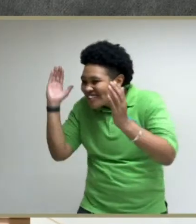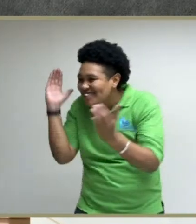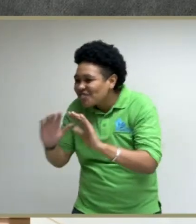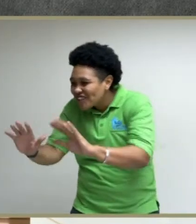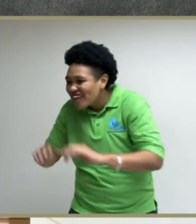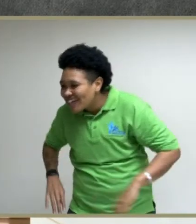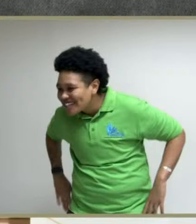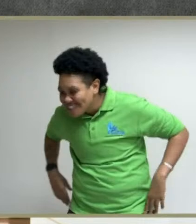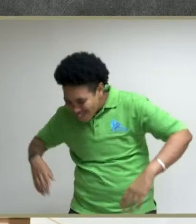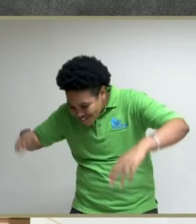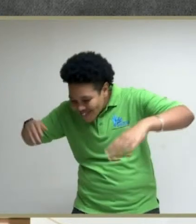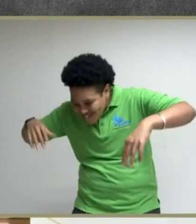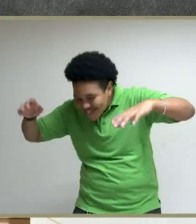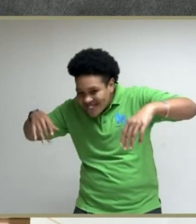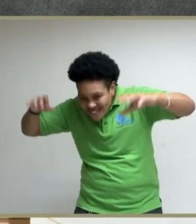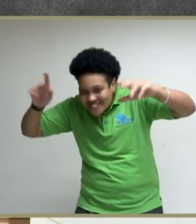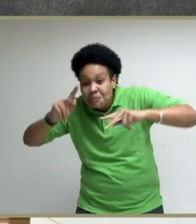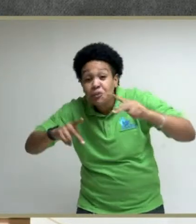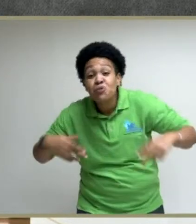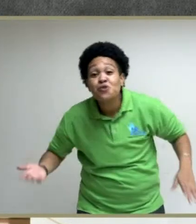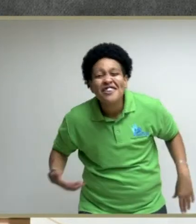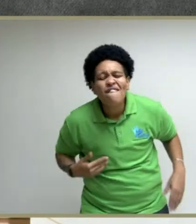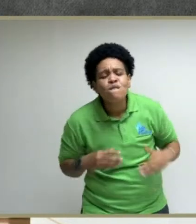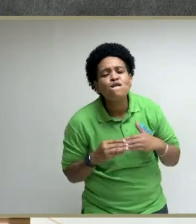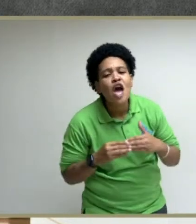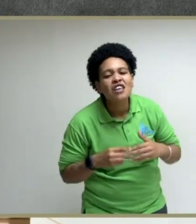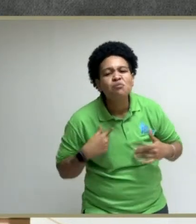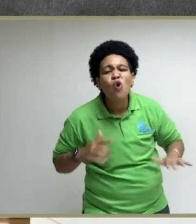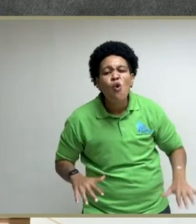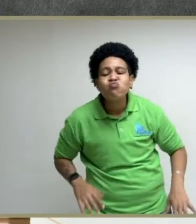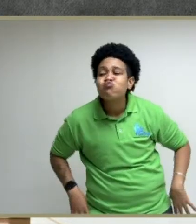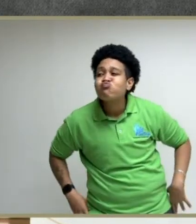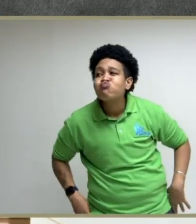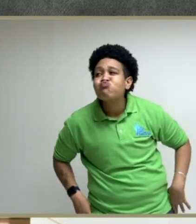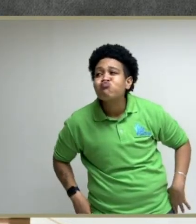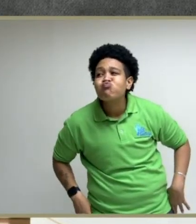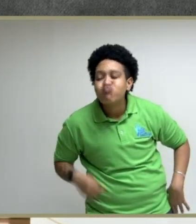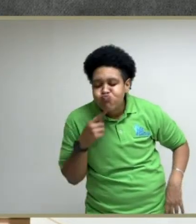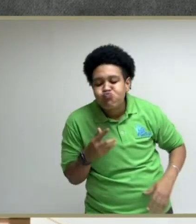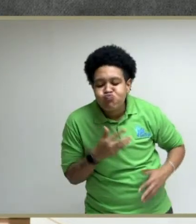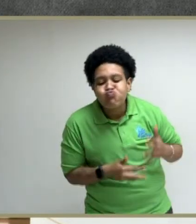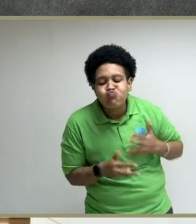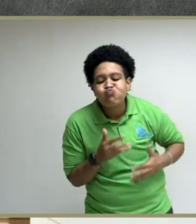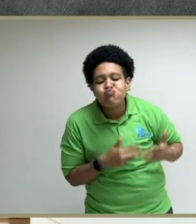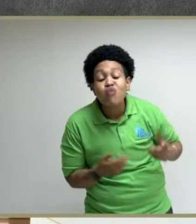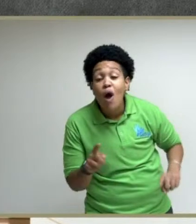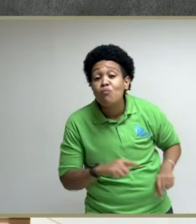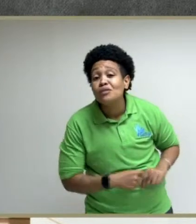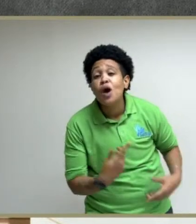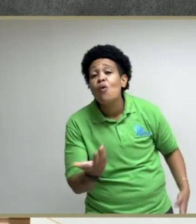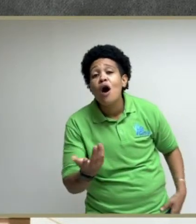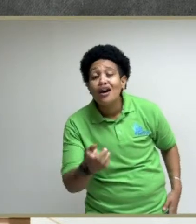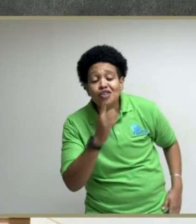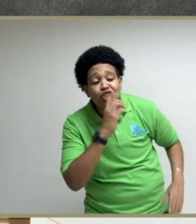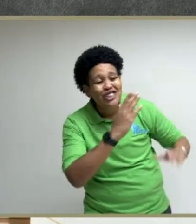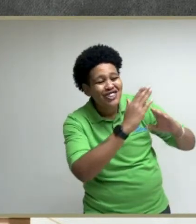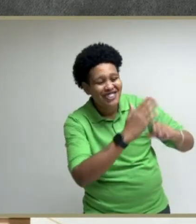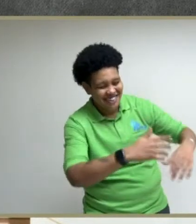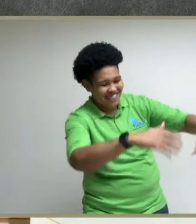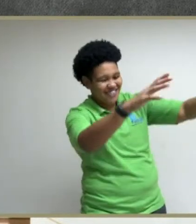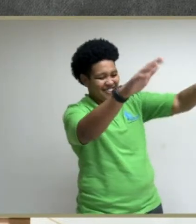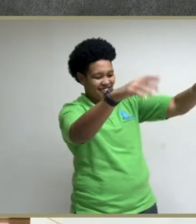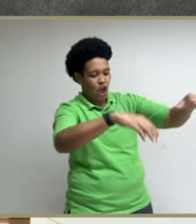of cases, persons started to become complacent. And we started to lift